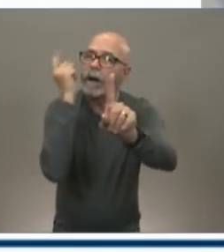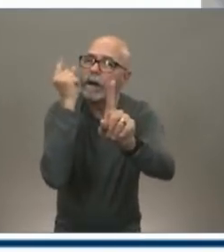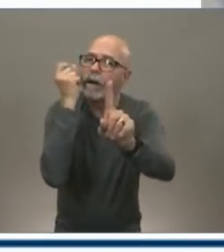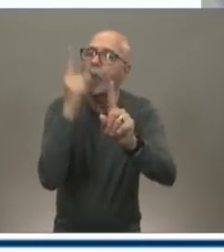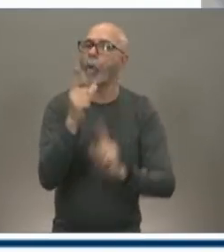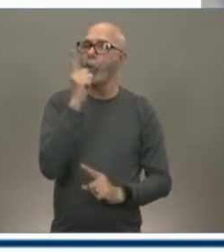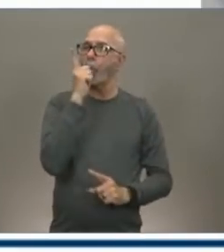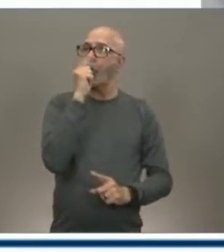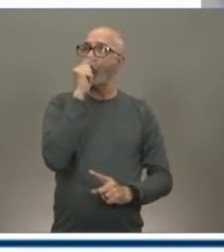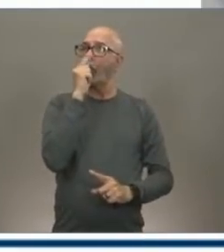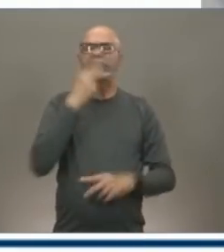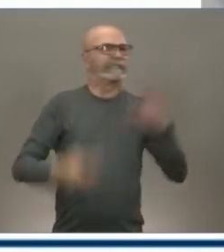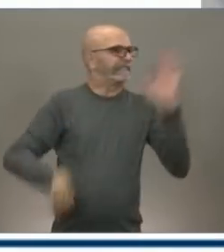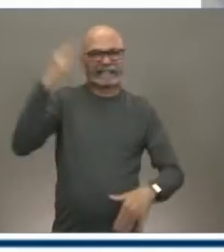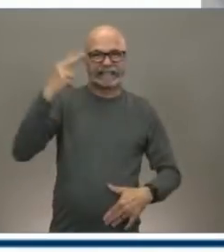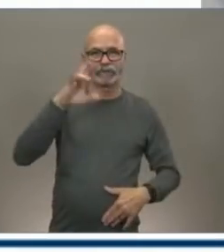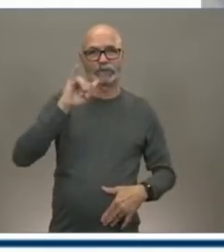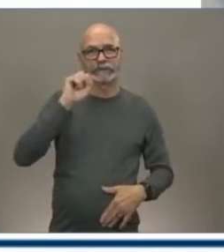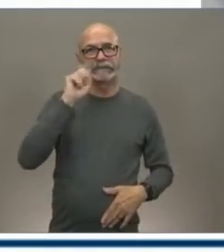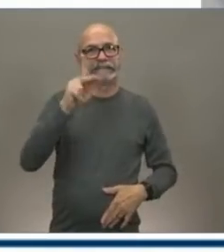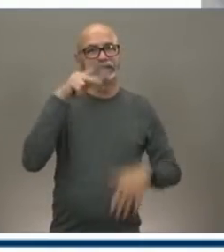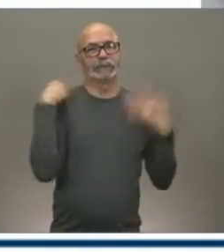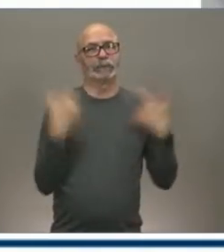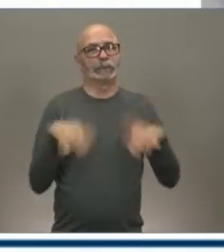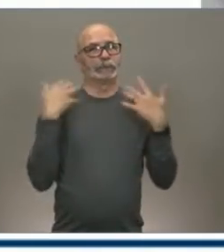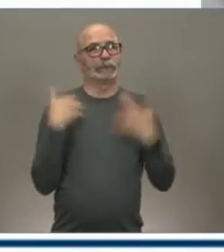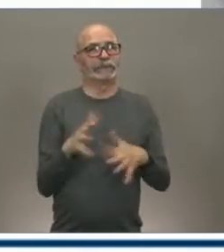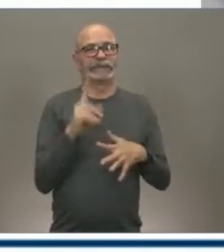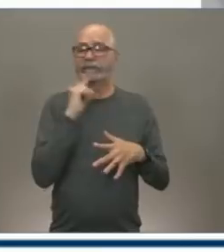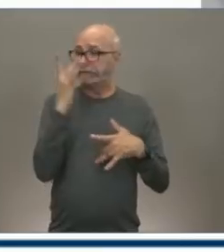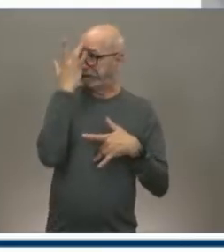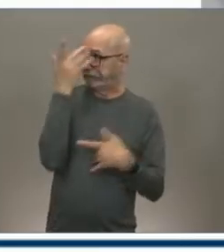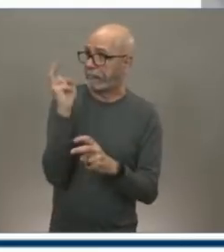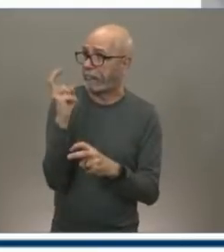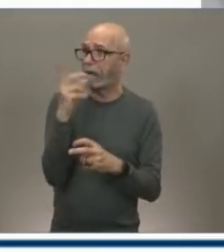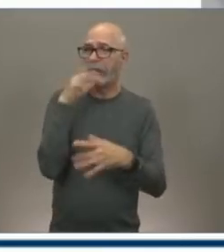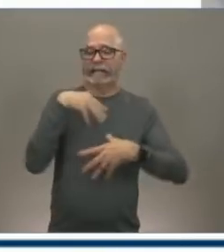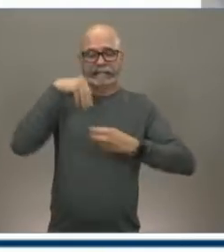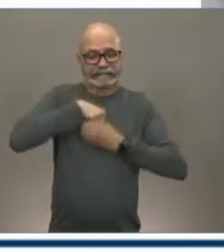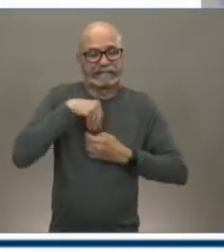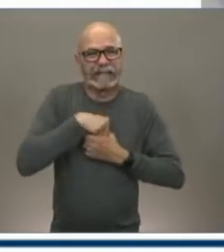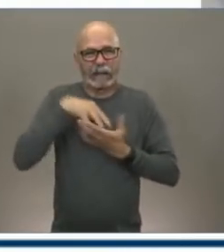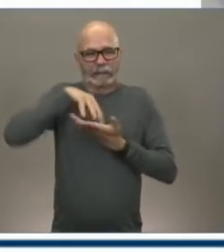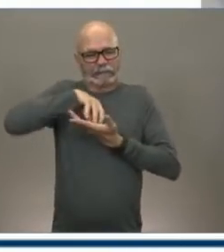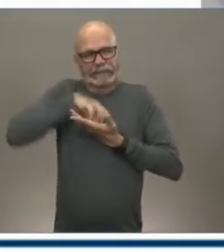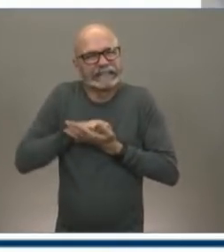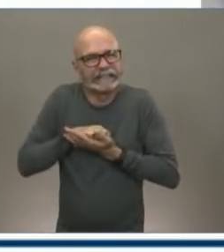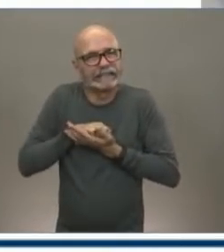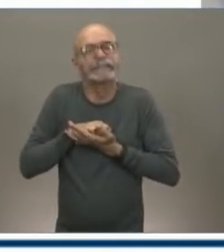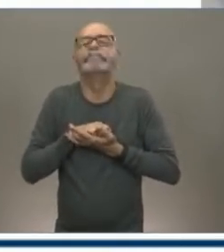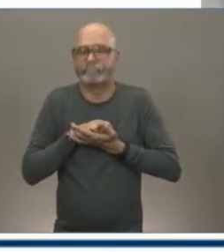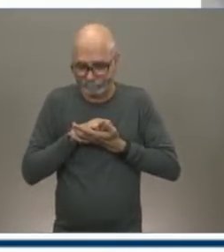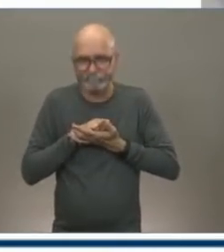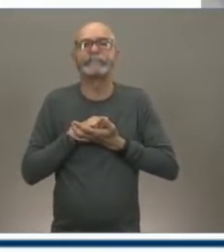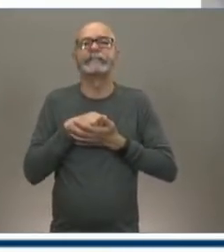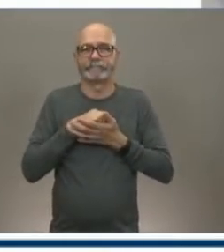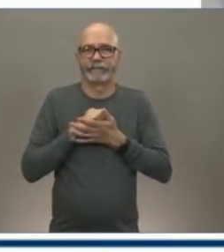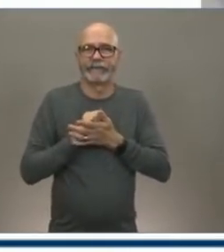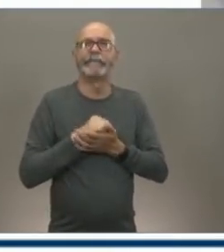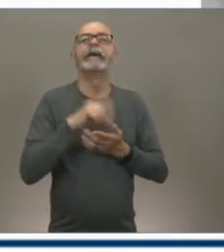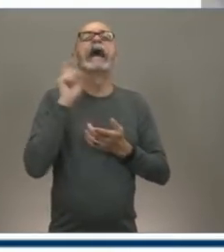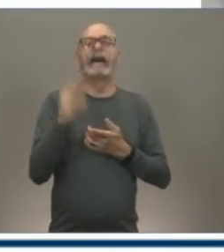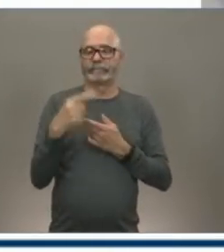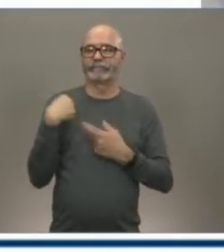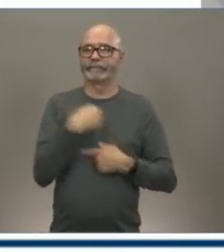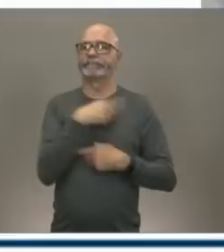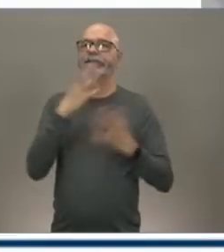most vulnerable. We've created a SWAT team inside of government to help with logistics, and I want to thank the Canadian military